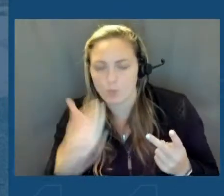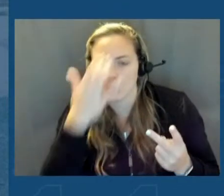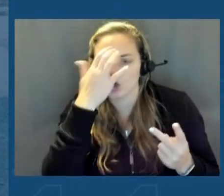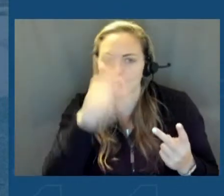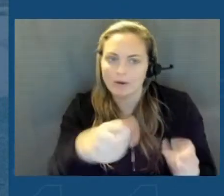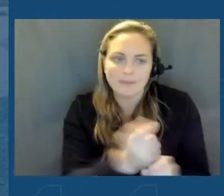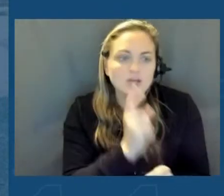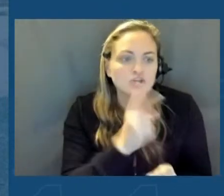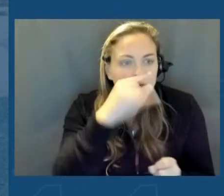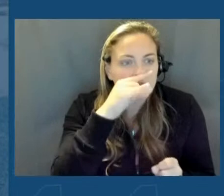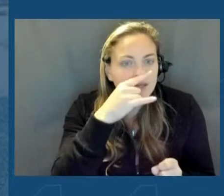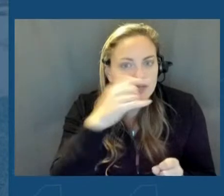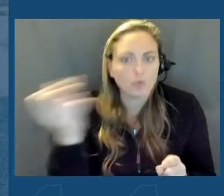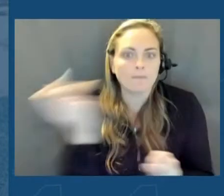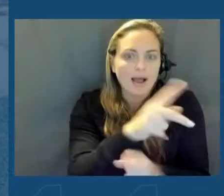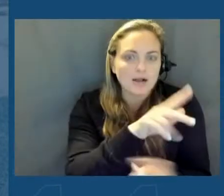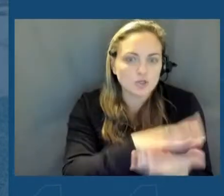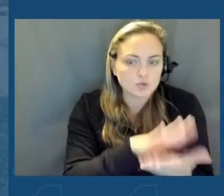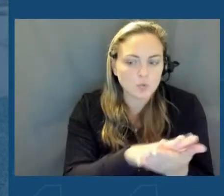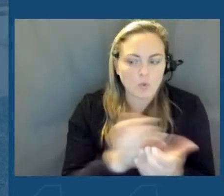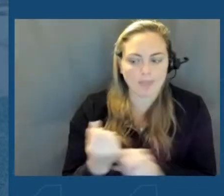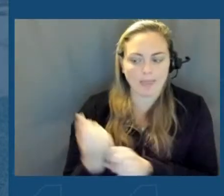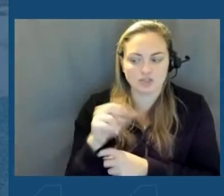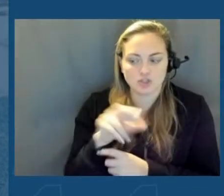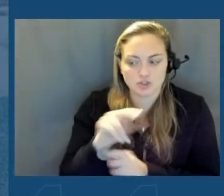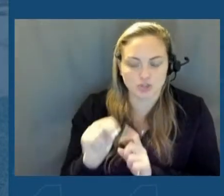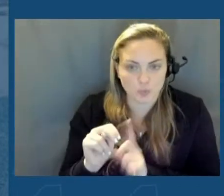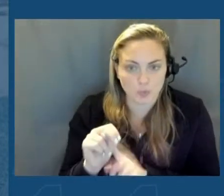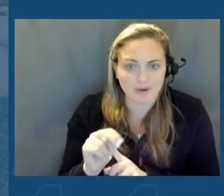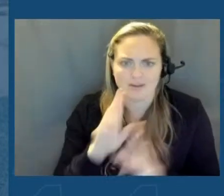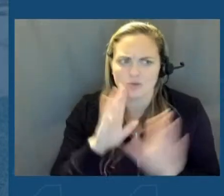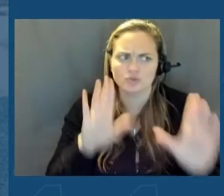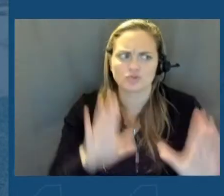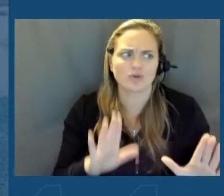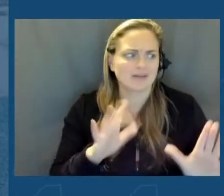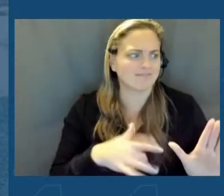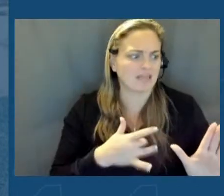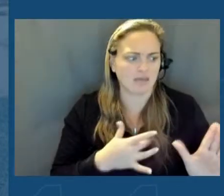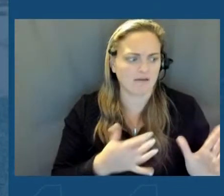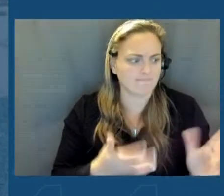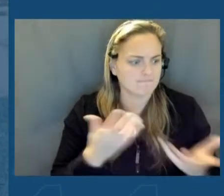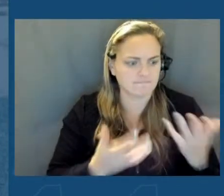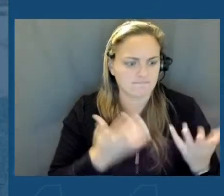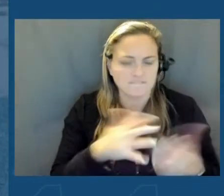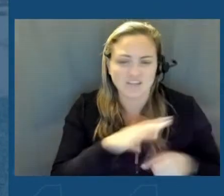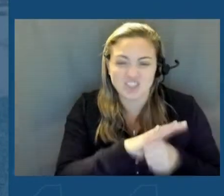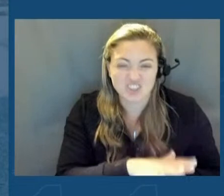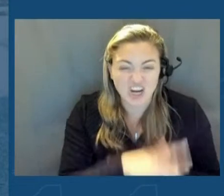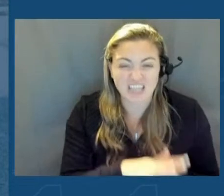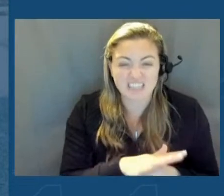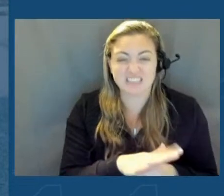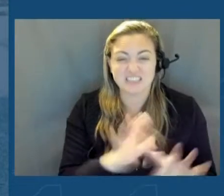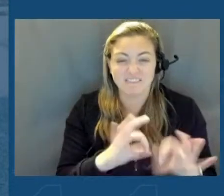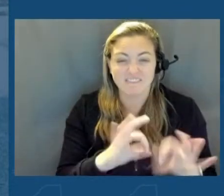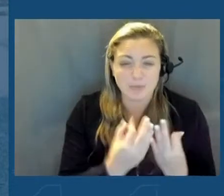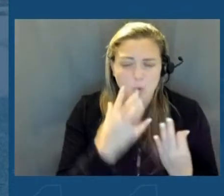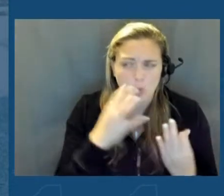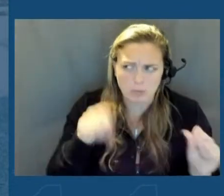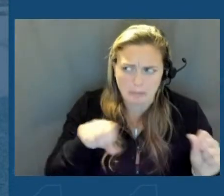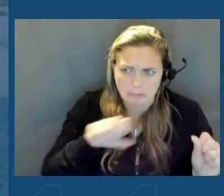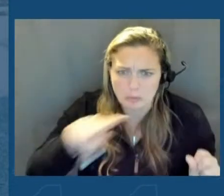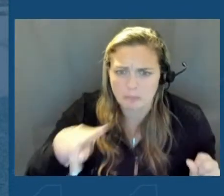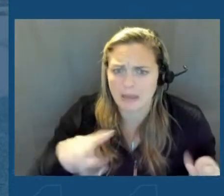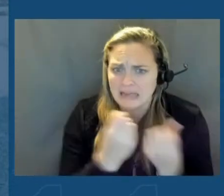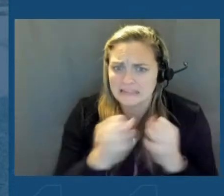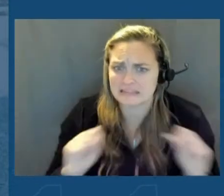that kids got back to school last January. This was a great sense of stress on families. Are the kids going to be able to go back there safely?